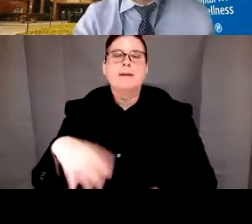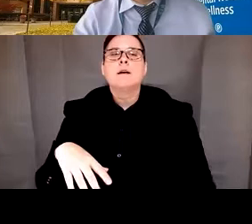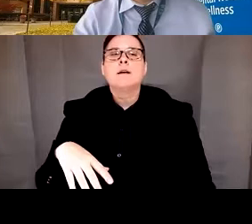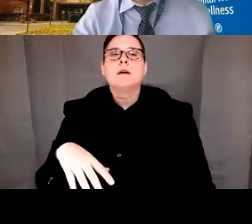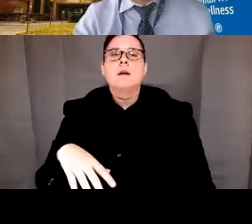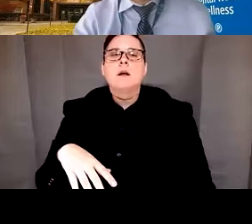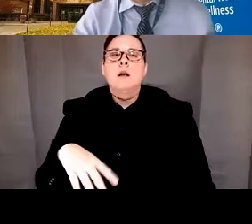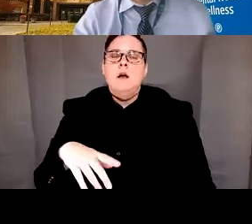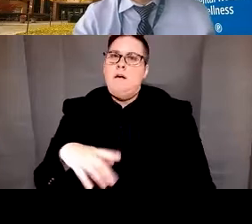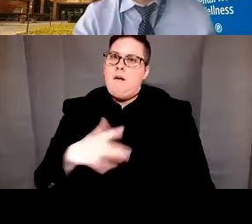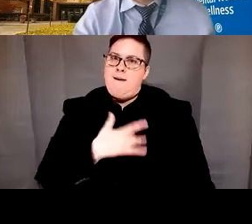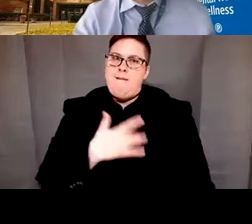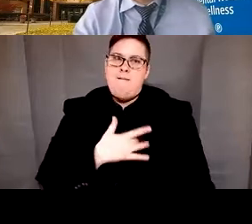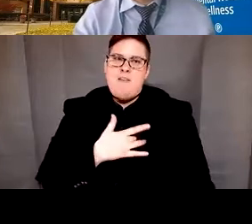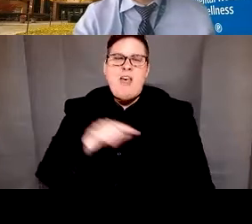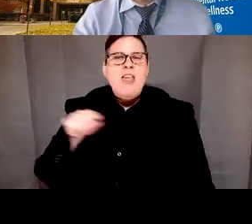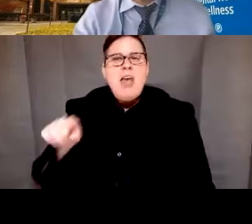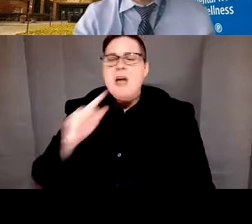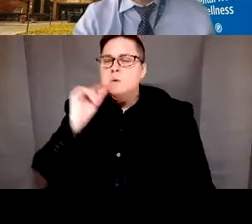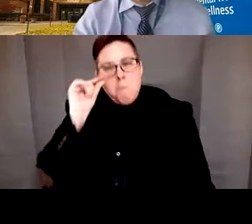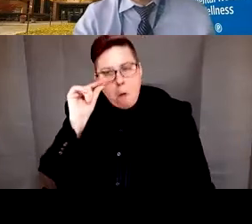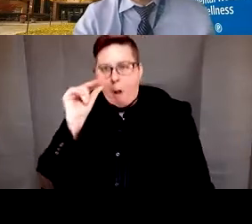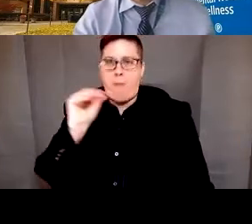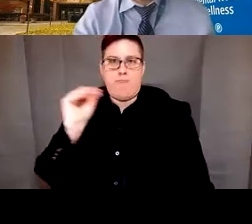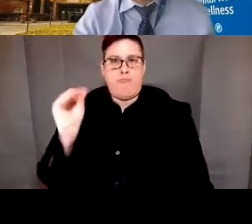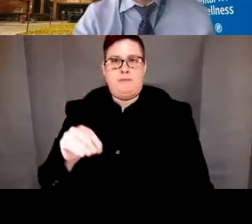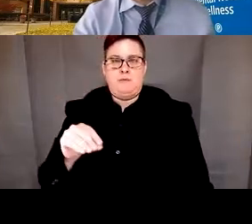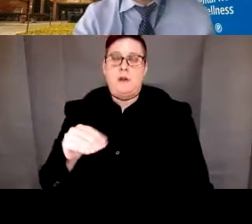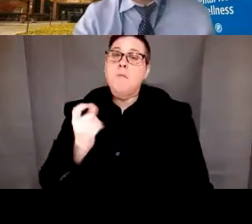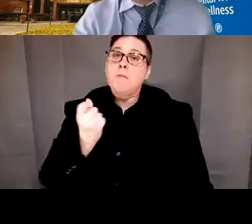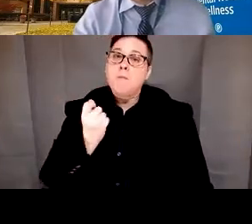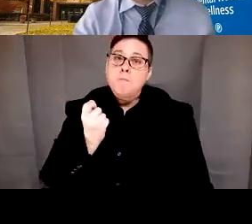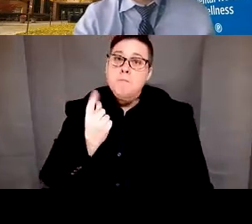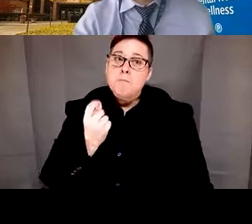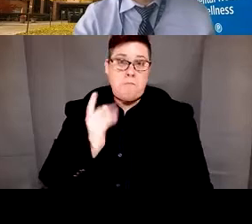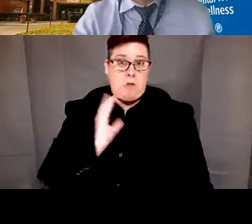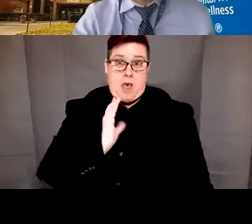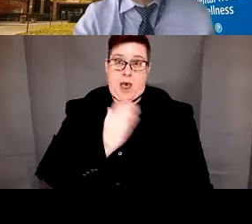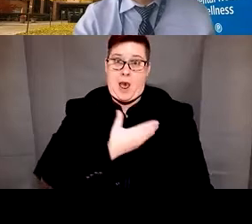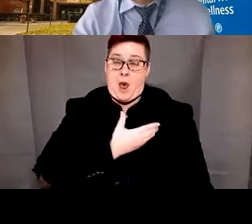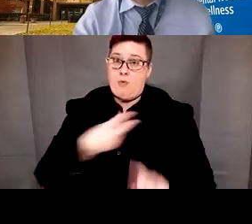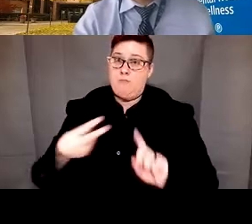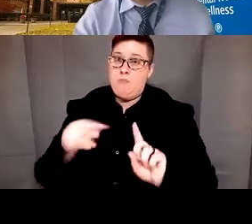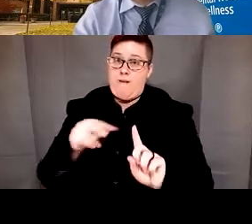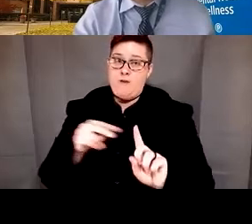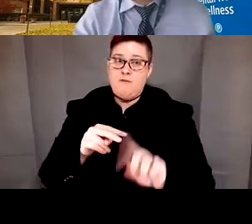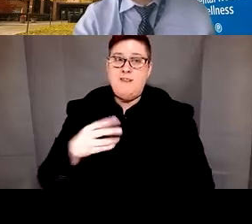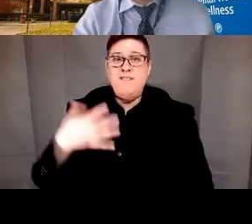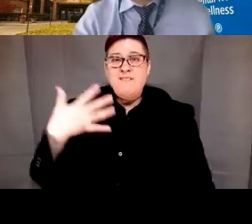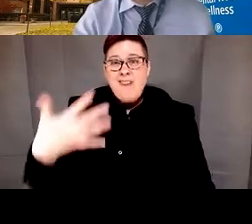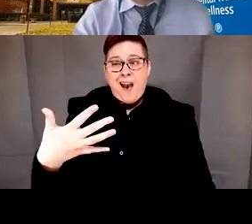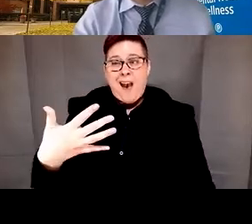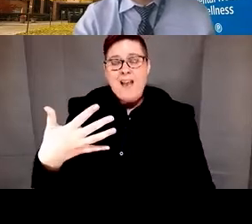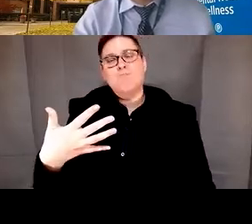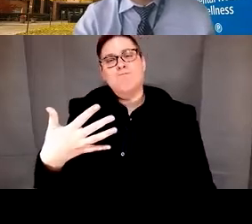it could be seen as a small proportion. But from our perspective, 5 is